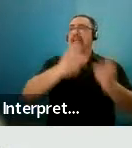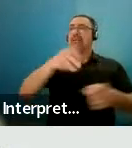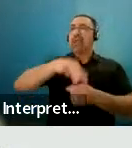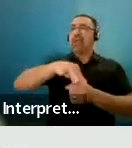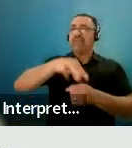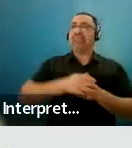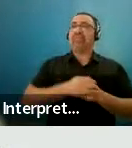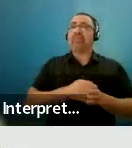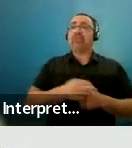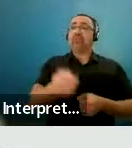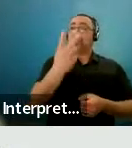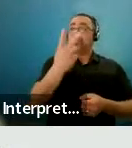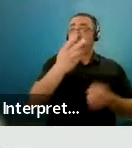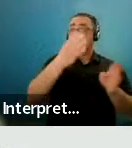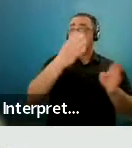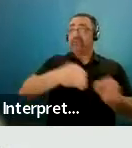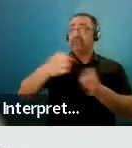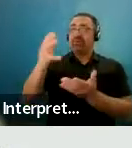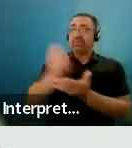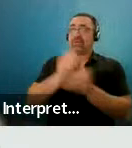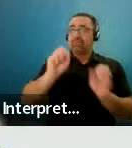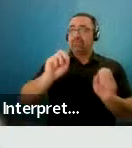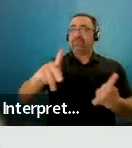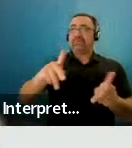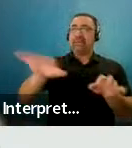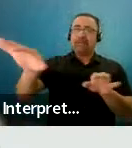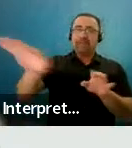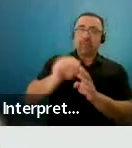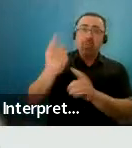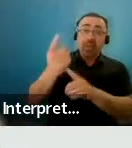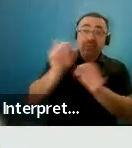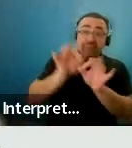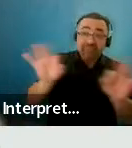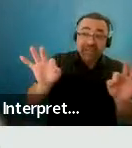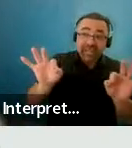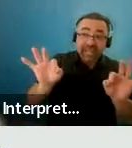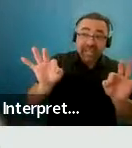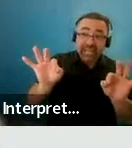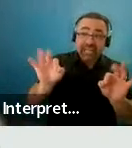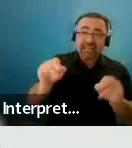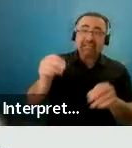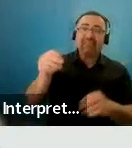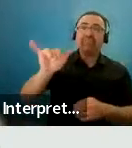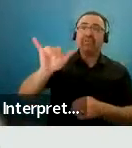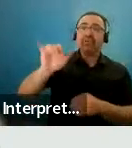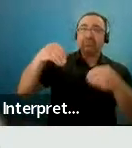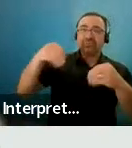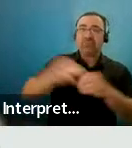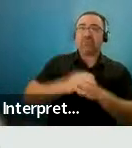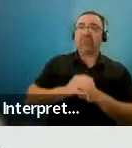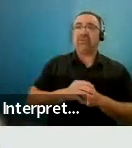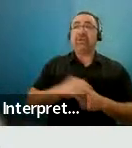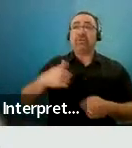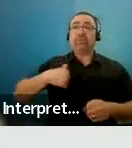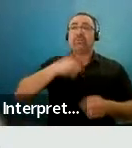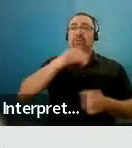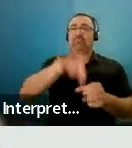raffle. 2 individuals will win the opportunity to select one free item from the Yo store. We will be